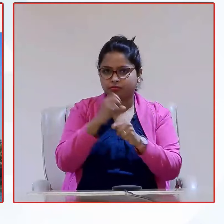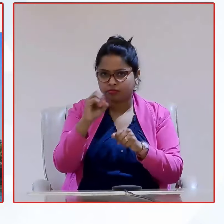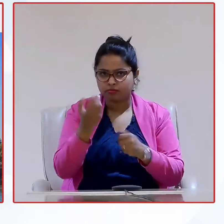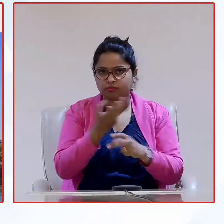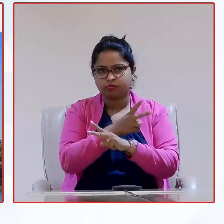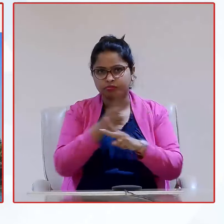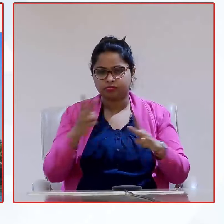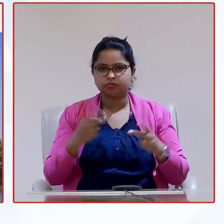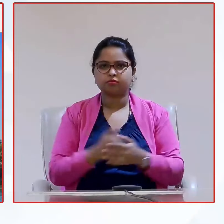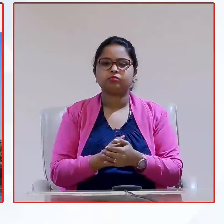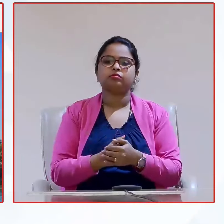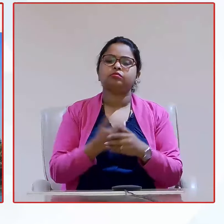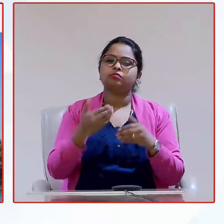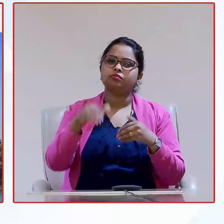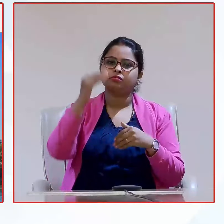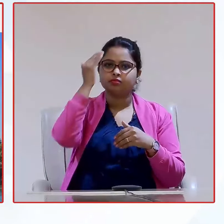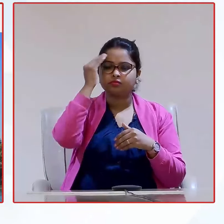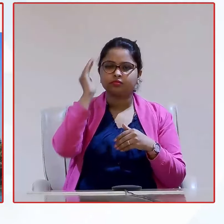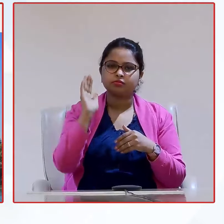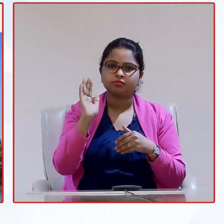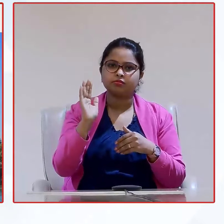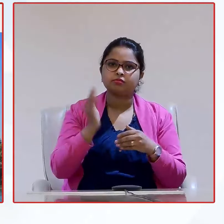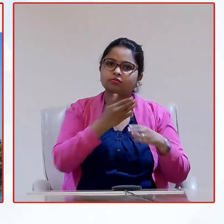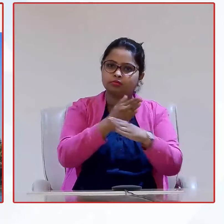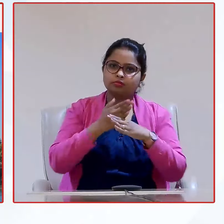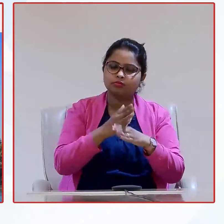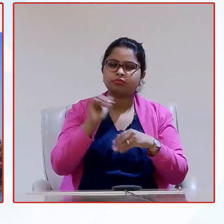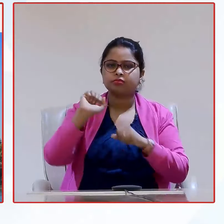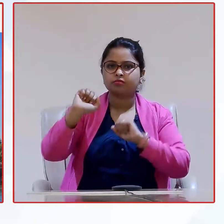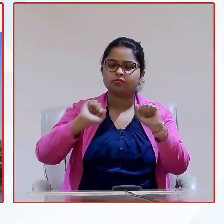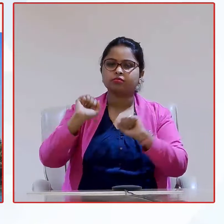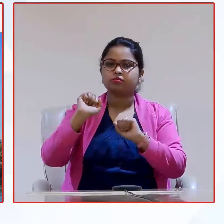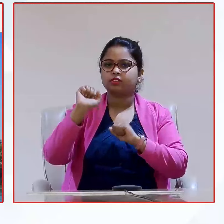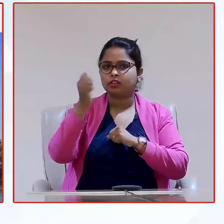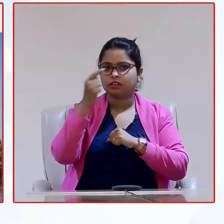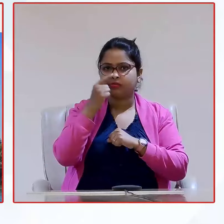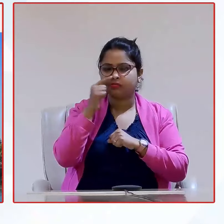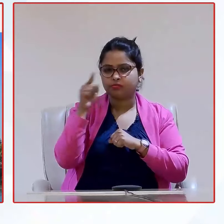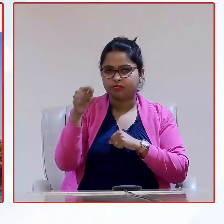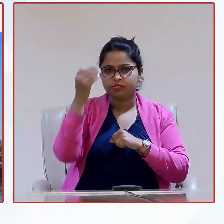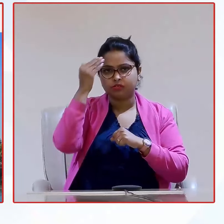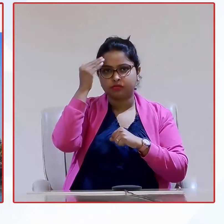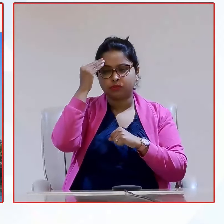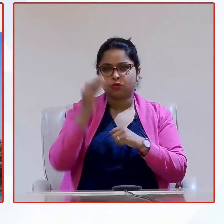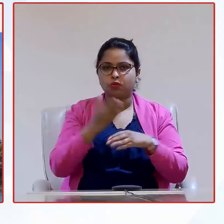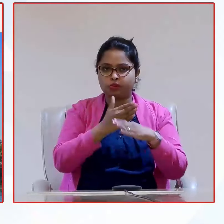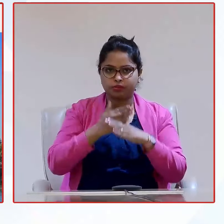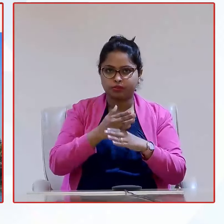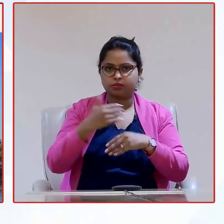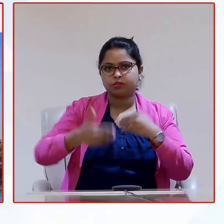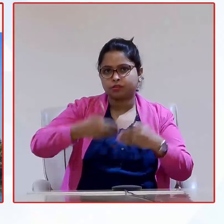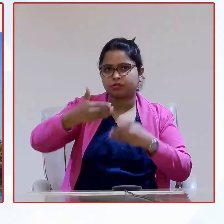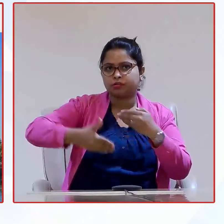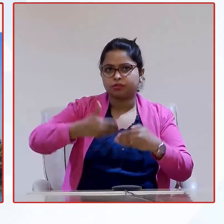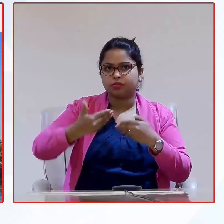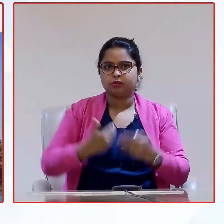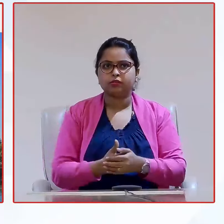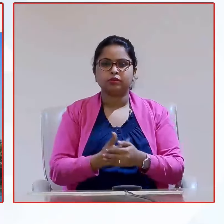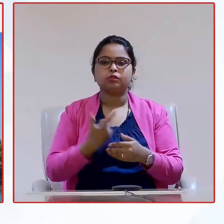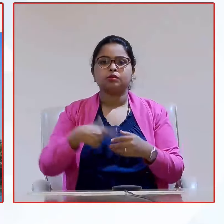she keeps her, you know, she shares her knowledge, her wisdom with the world on a regular basis. It's a part